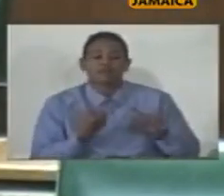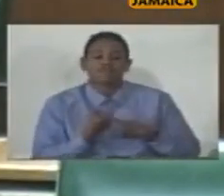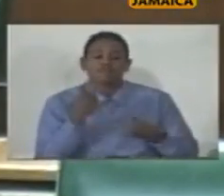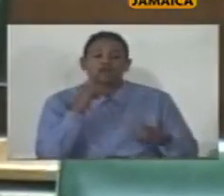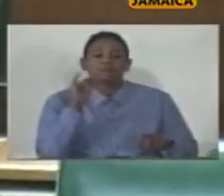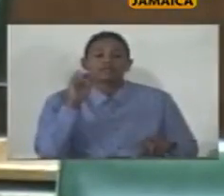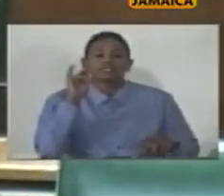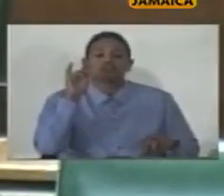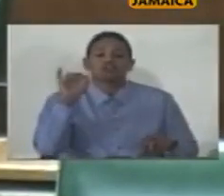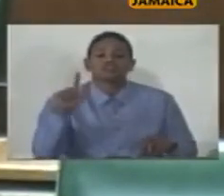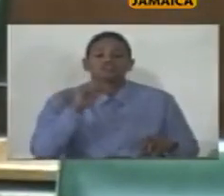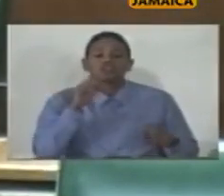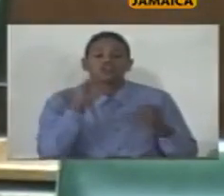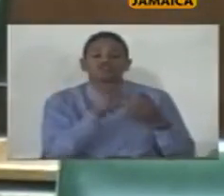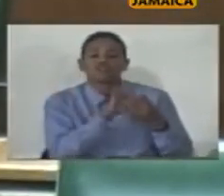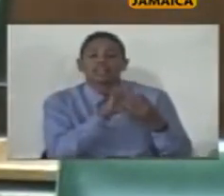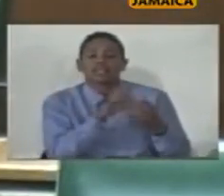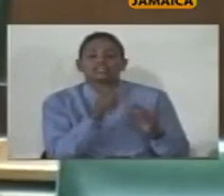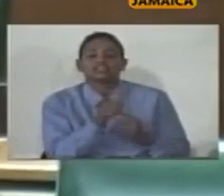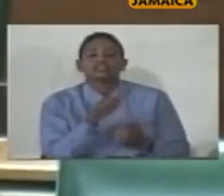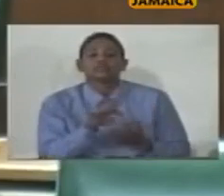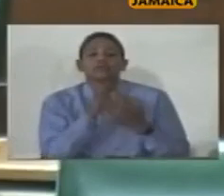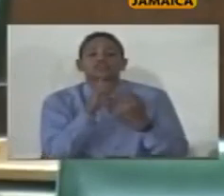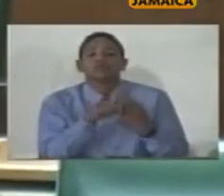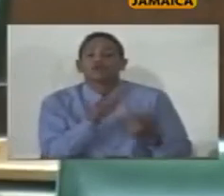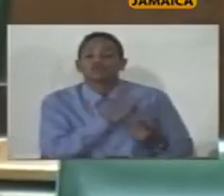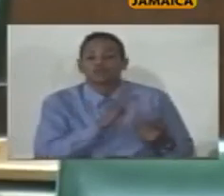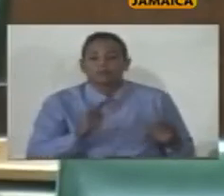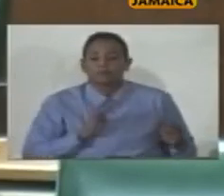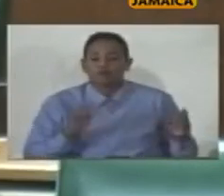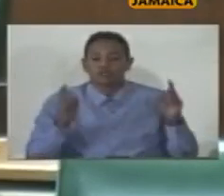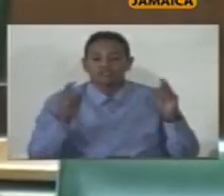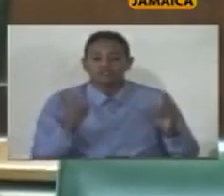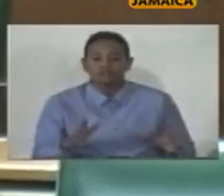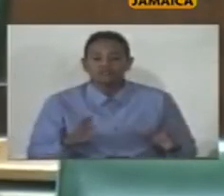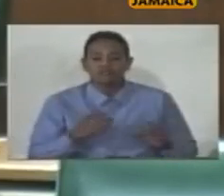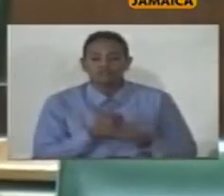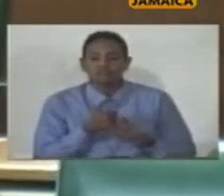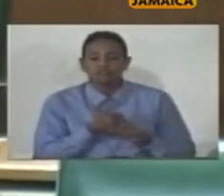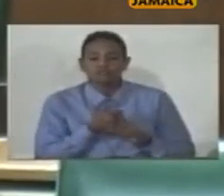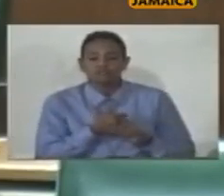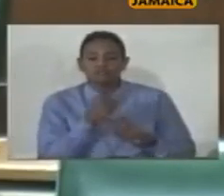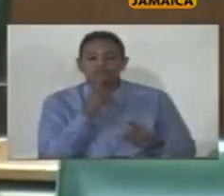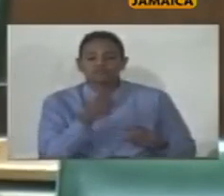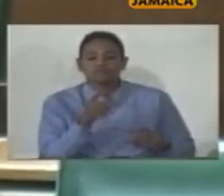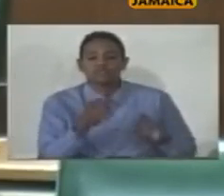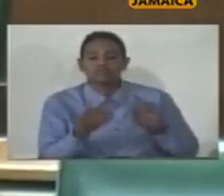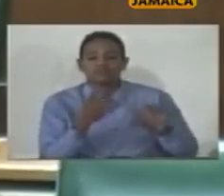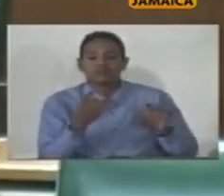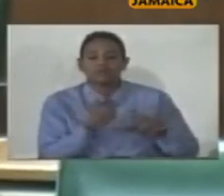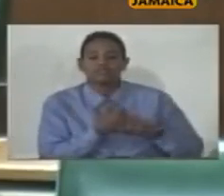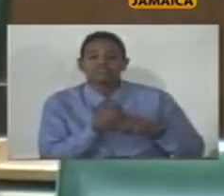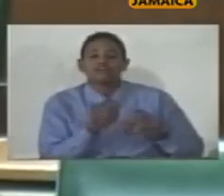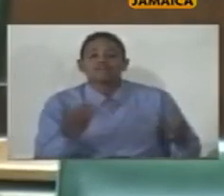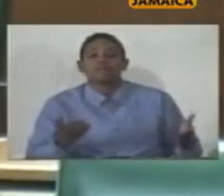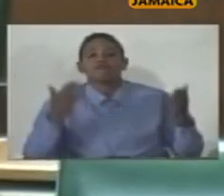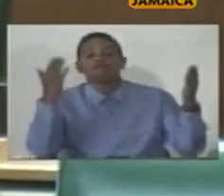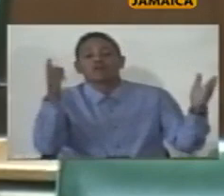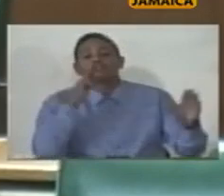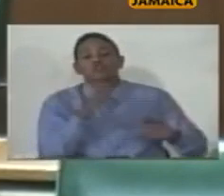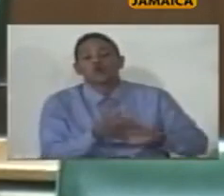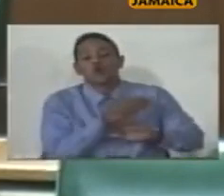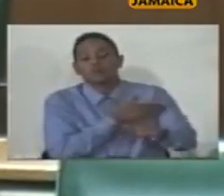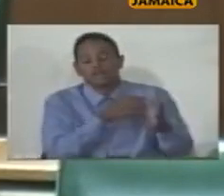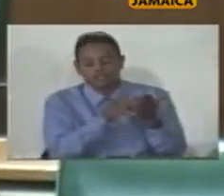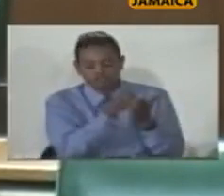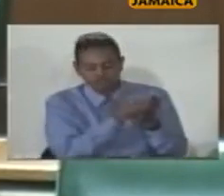industrial relations specialists and board directors. The feedback provided has been used to update the draft.